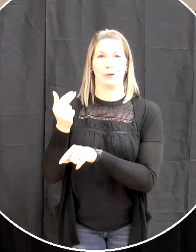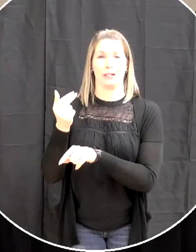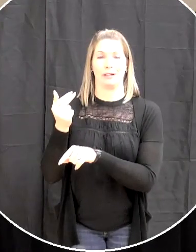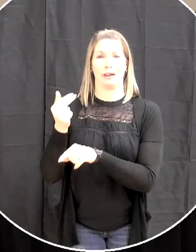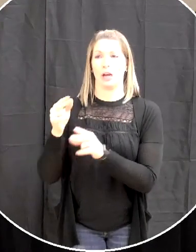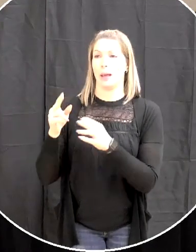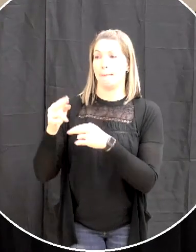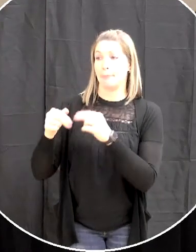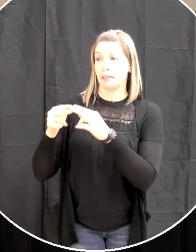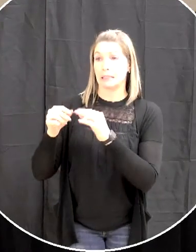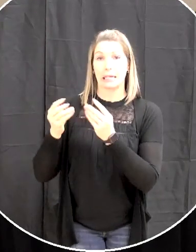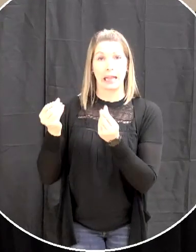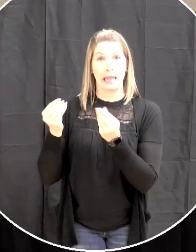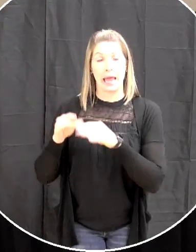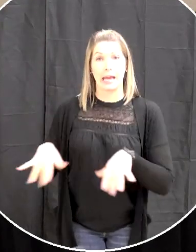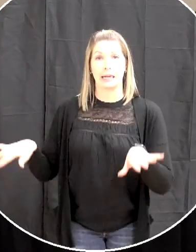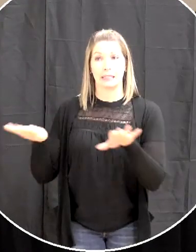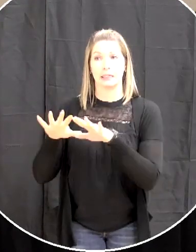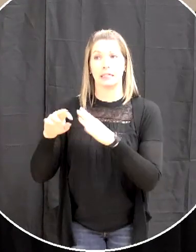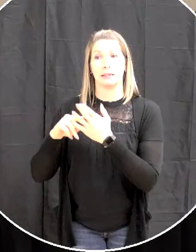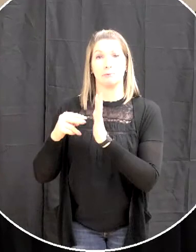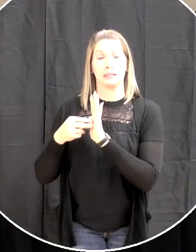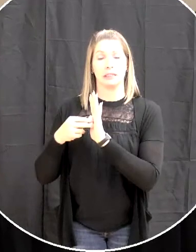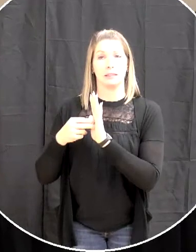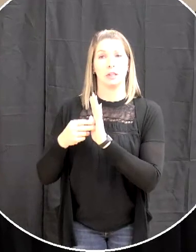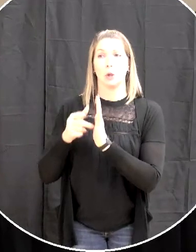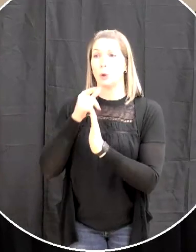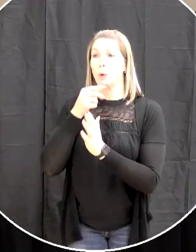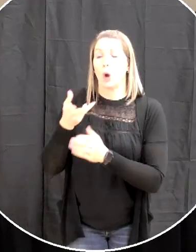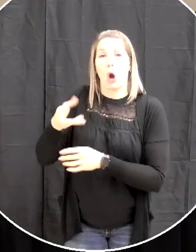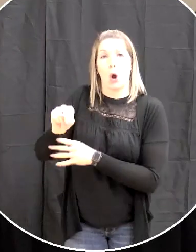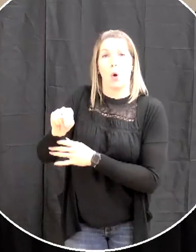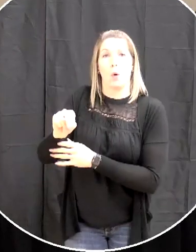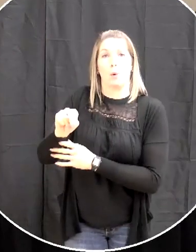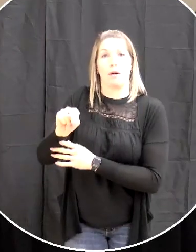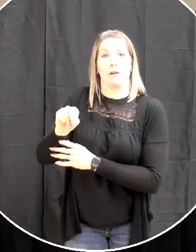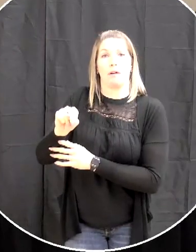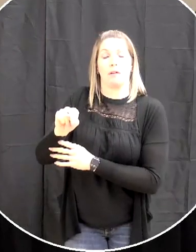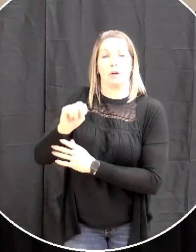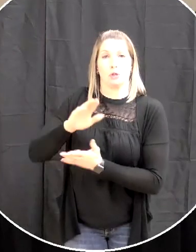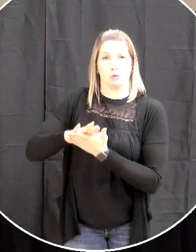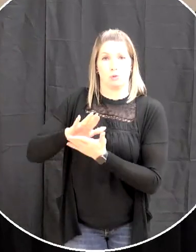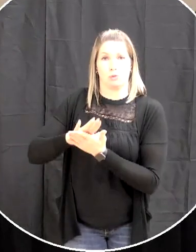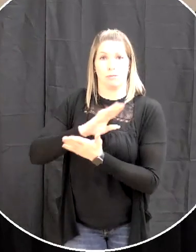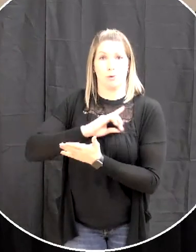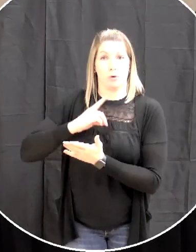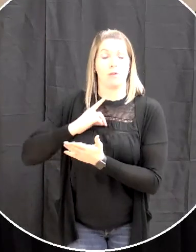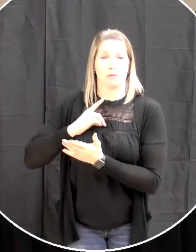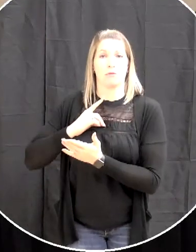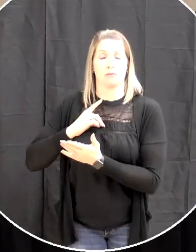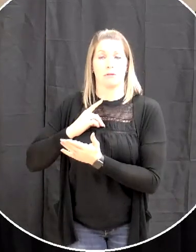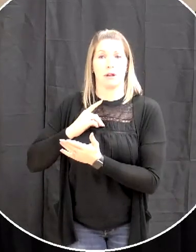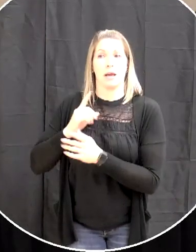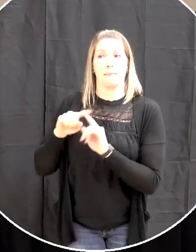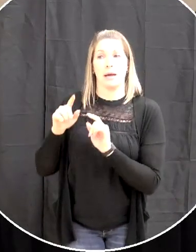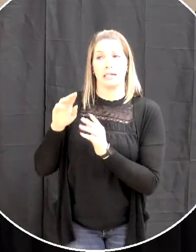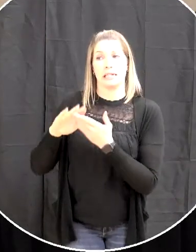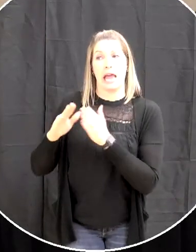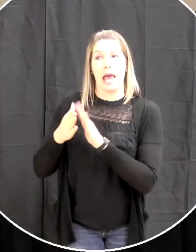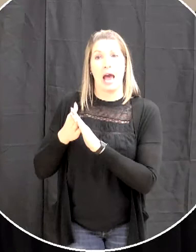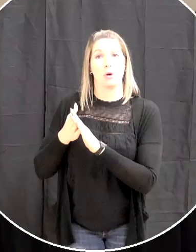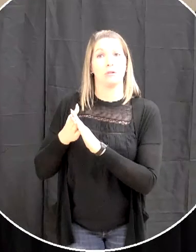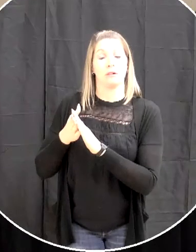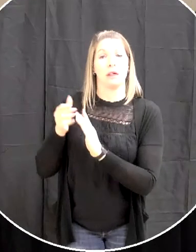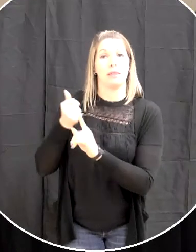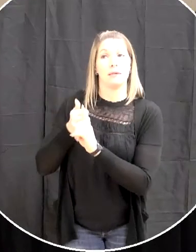the land therefore possesses a liability to the district while providing no benefit, and whereas the town of Nippers Harbor has expressed